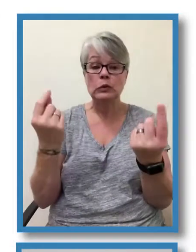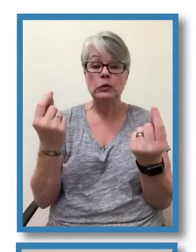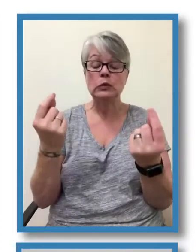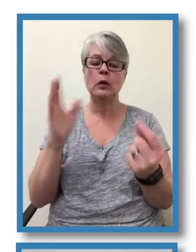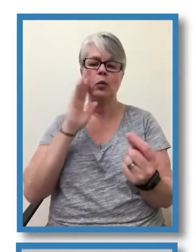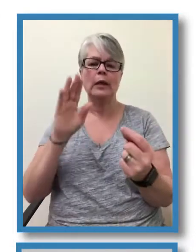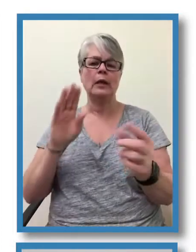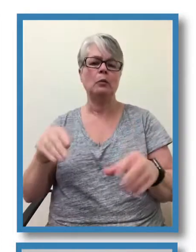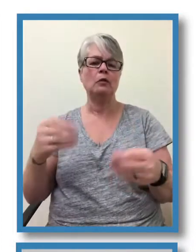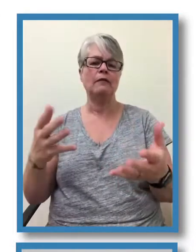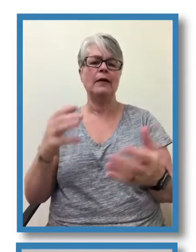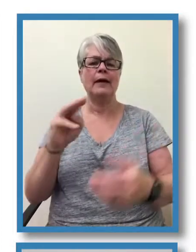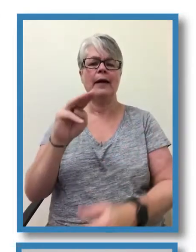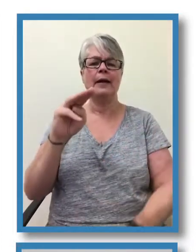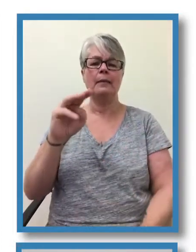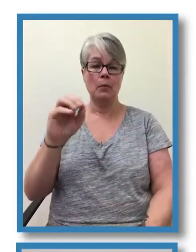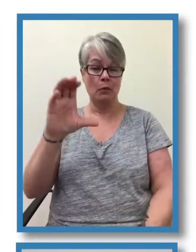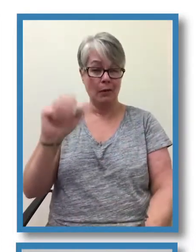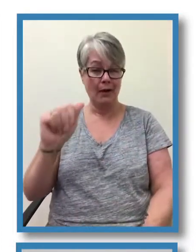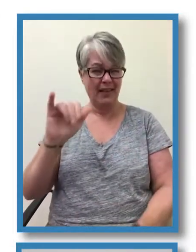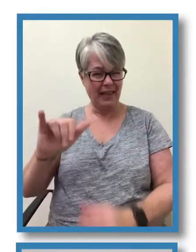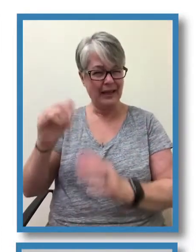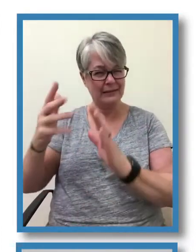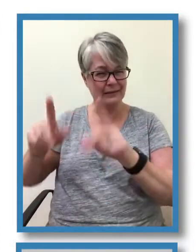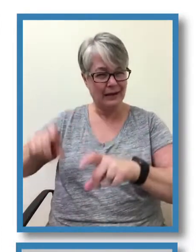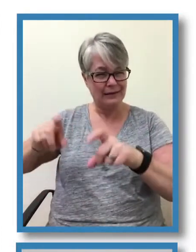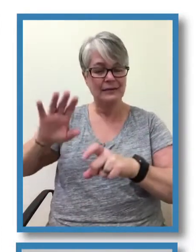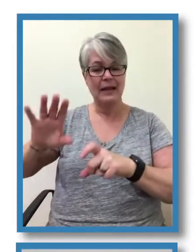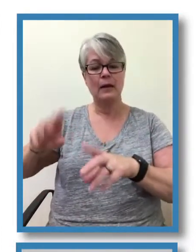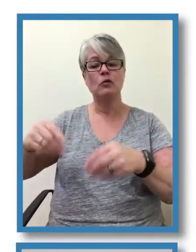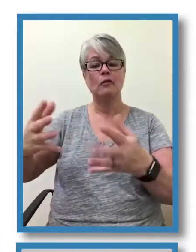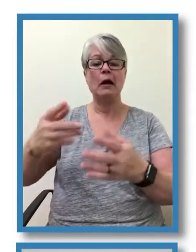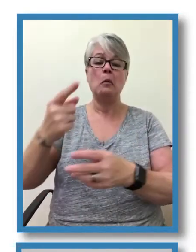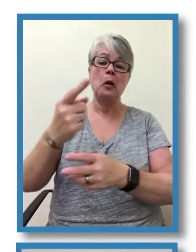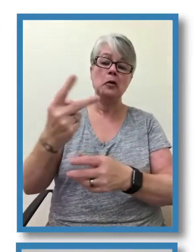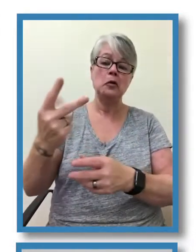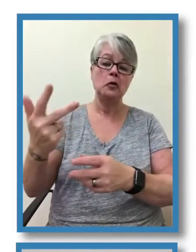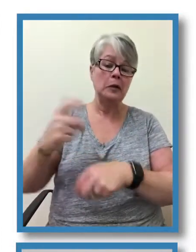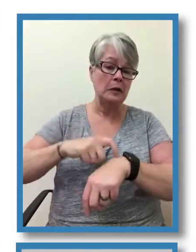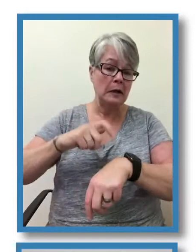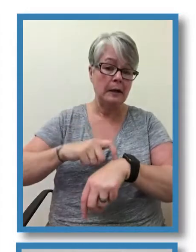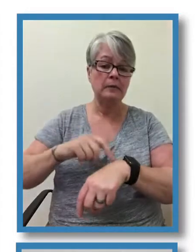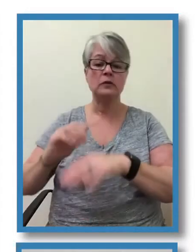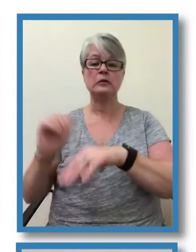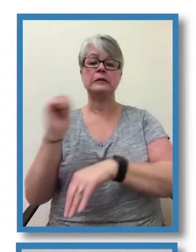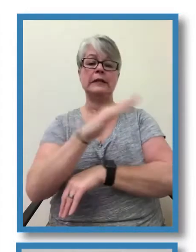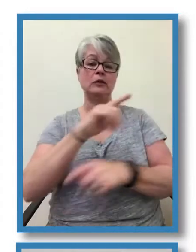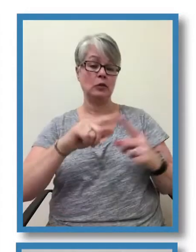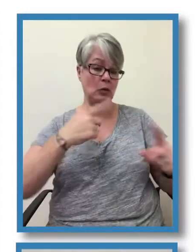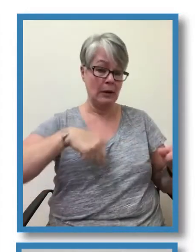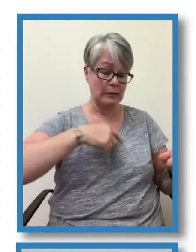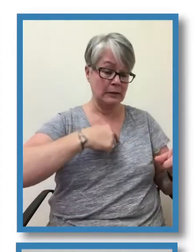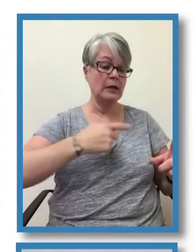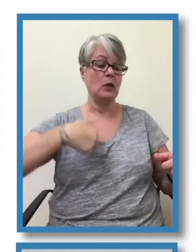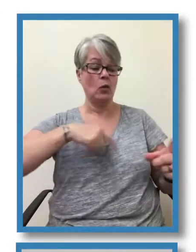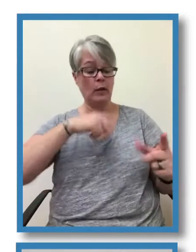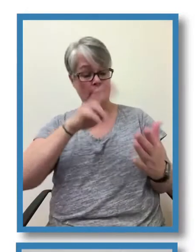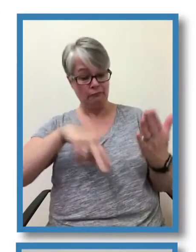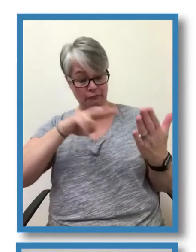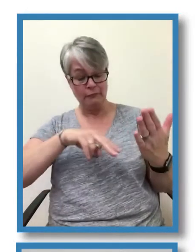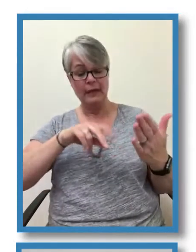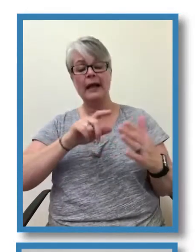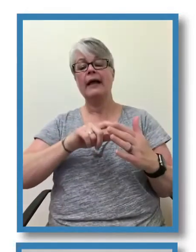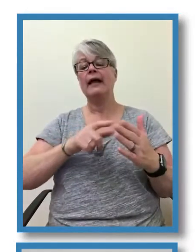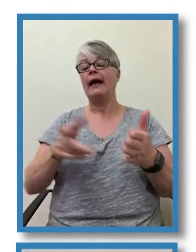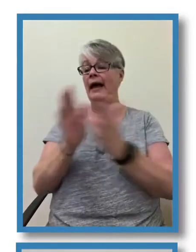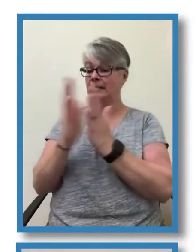and forth. So that's information that they share back and forth. They do it in a standardized way. So it is a reasonable proxy and way of measuring changes